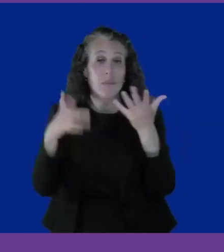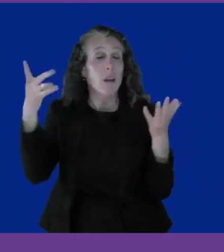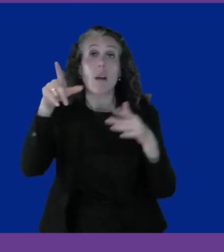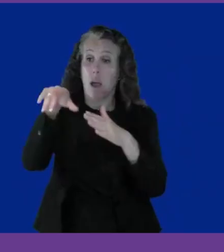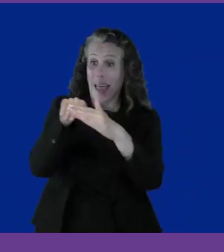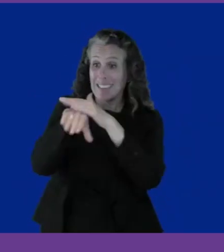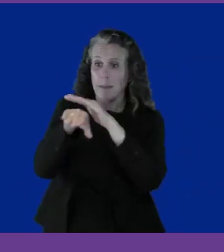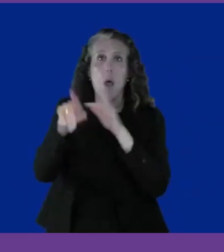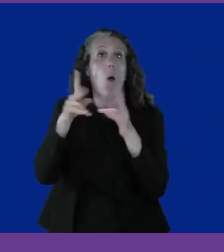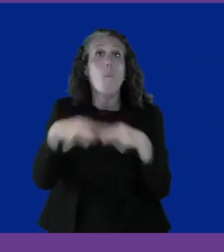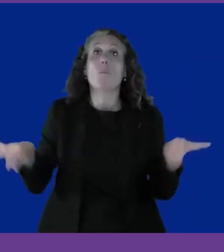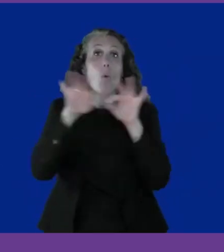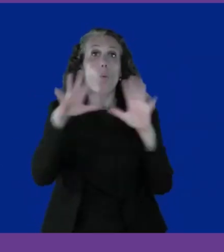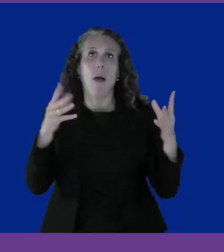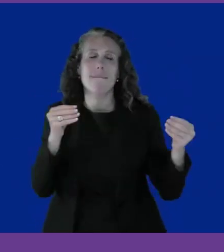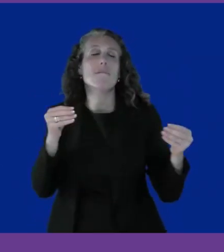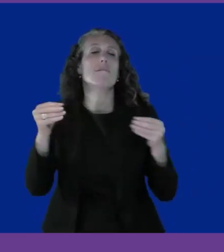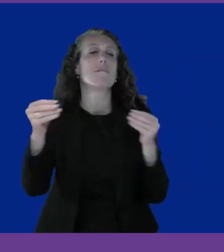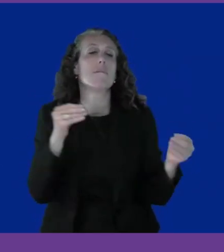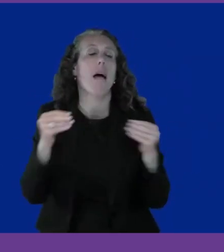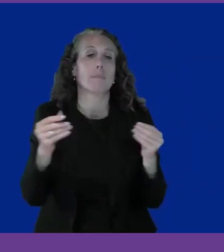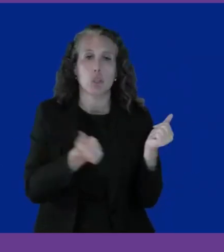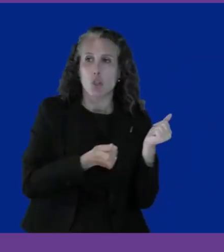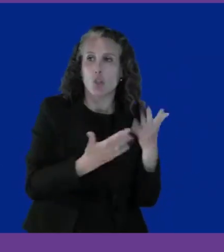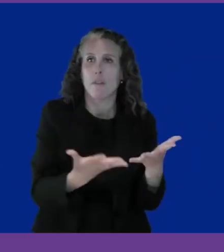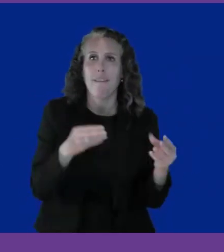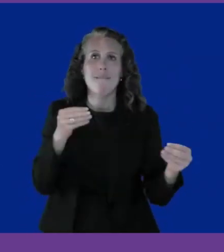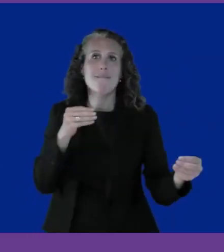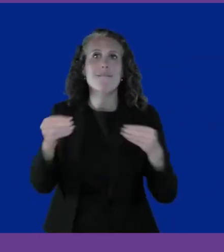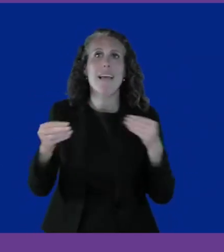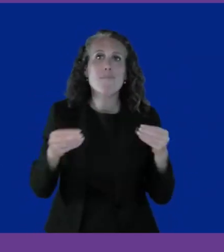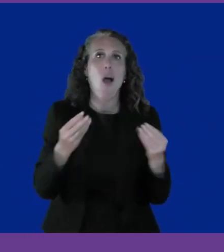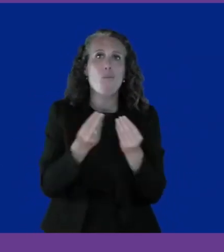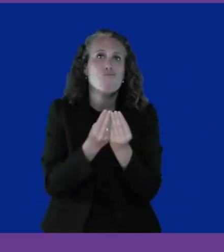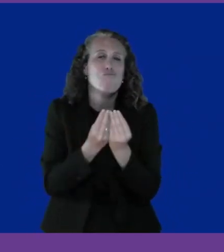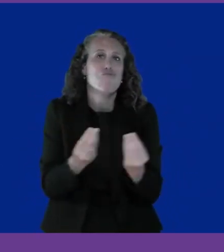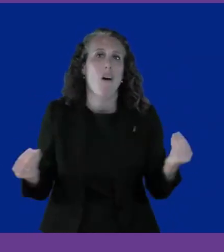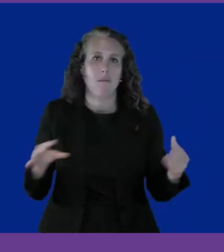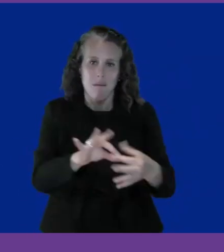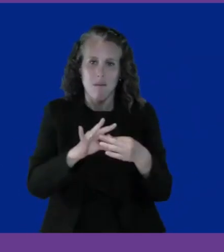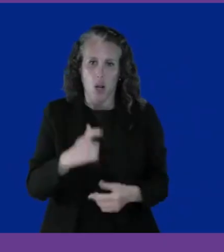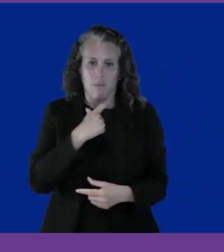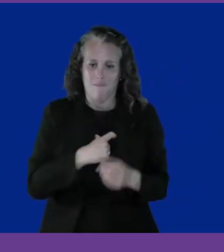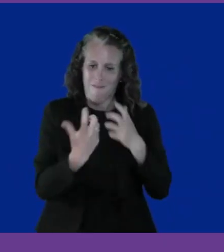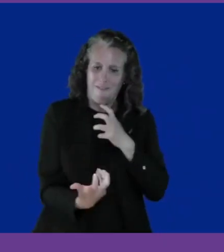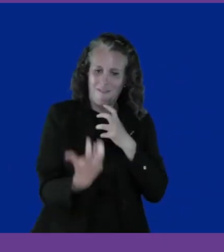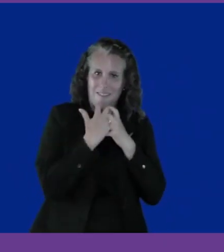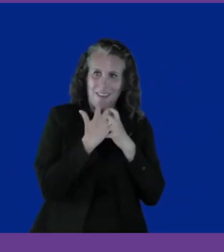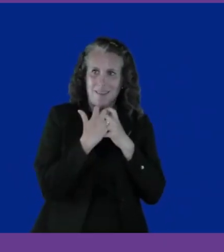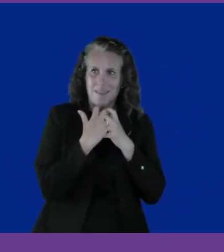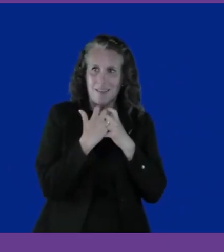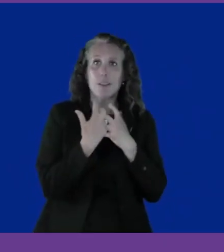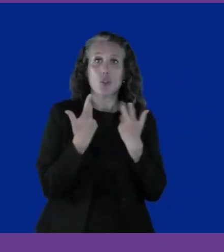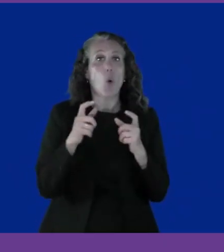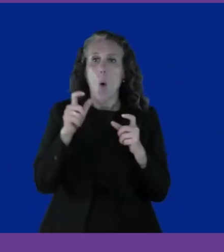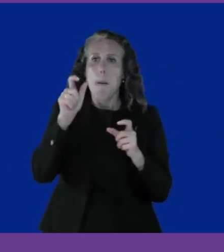about flexibility, flexibility of the service, flexibility of the product. It's about personalization, allowing individuals to choose how they want